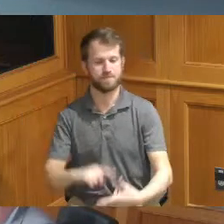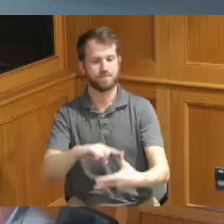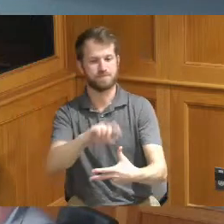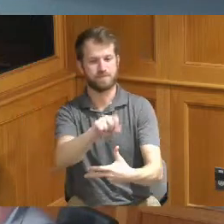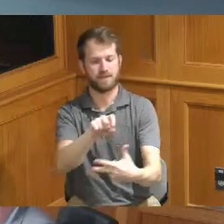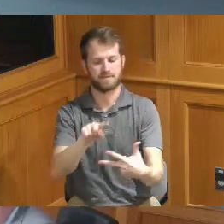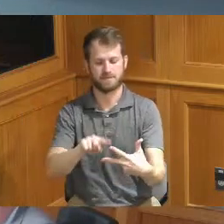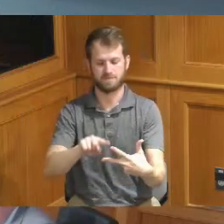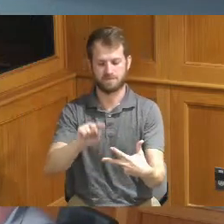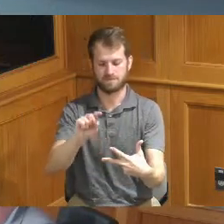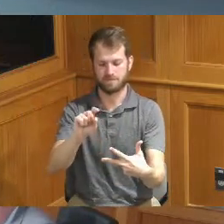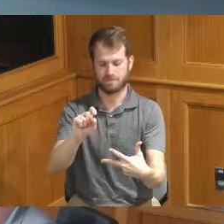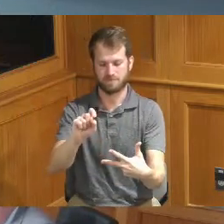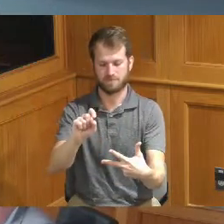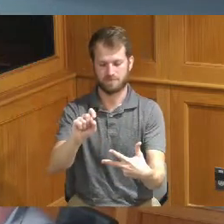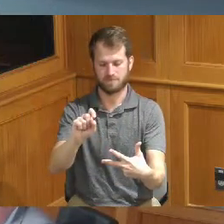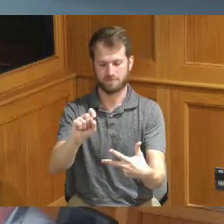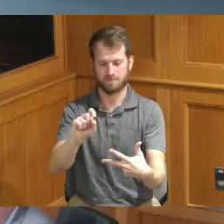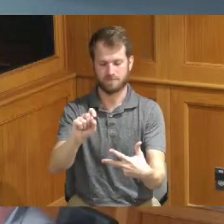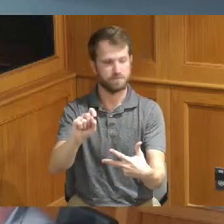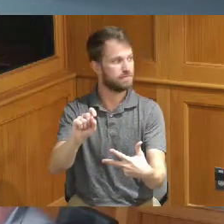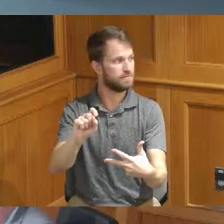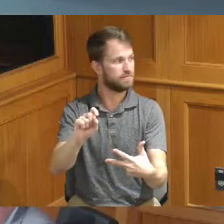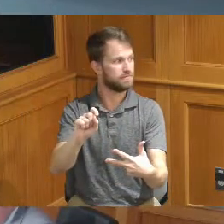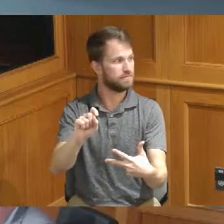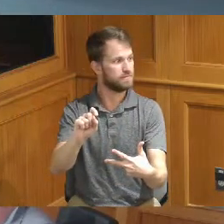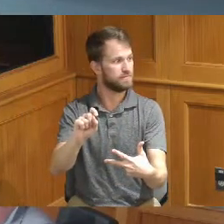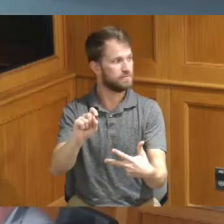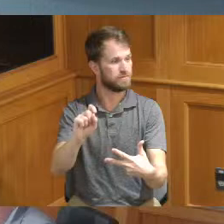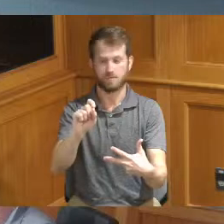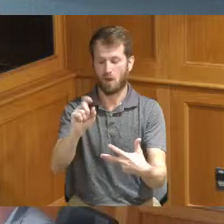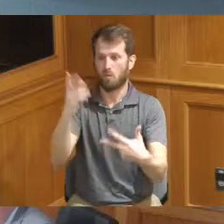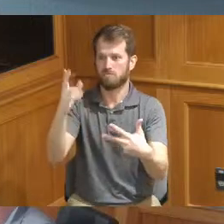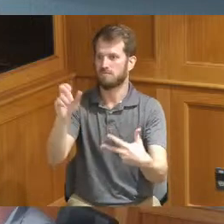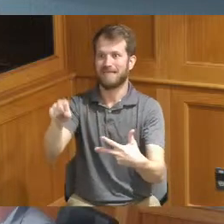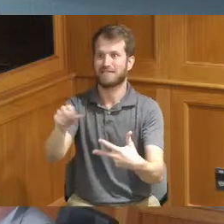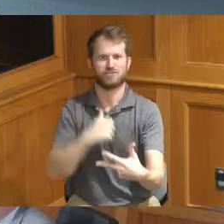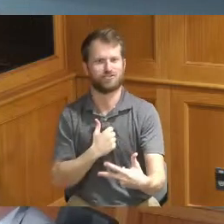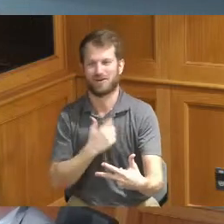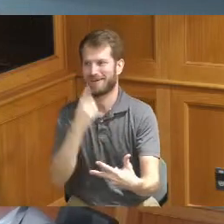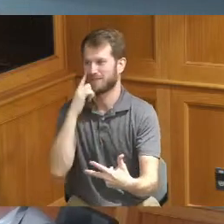Reese? Yes. Commissioner Dreehouse? Oh, yes, sorry.